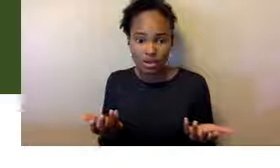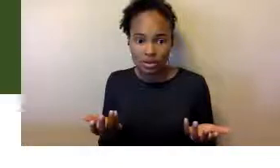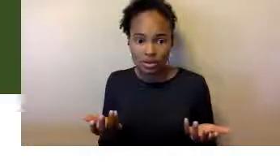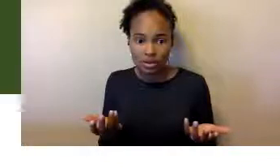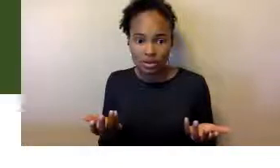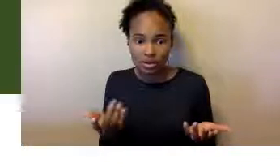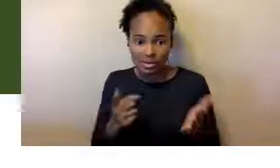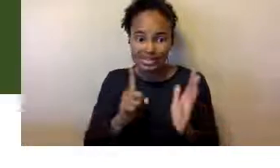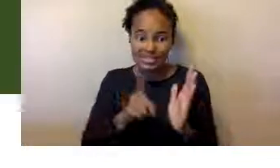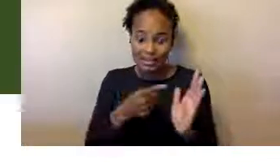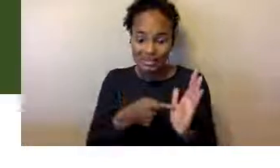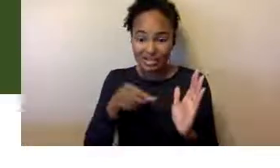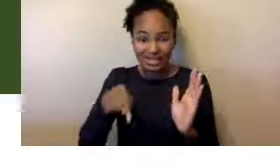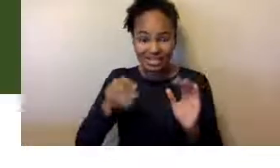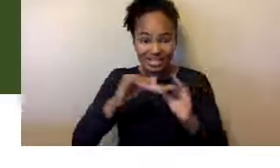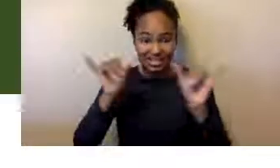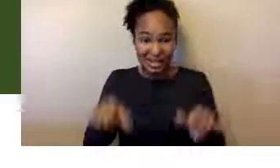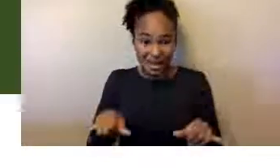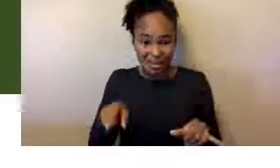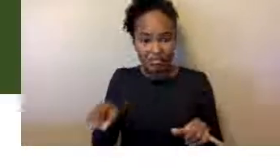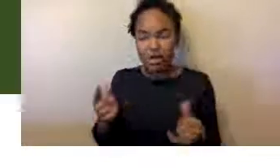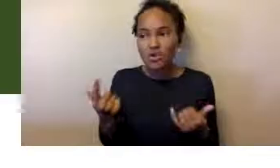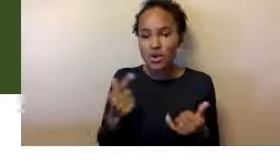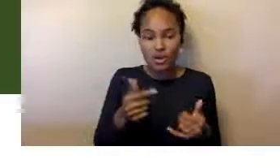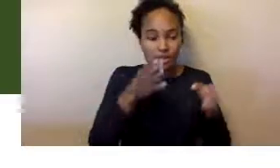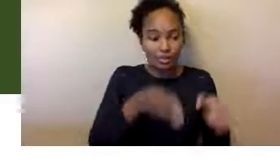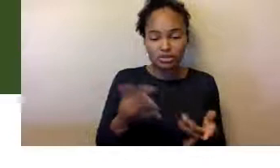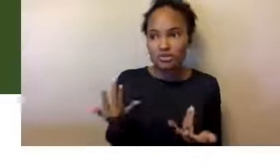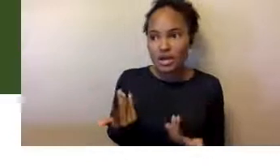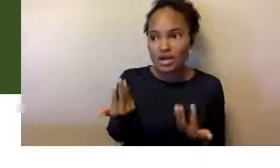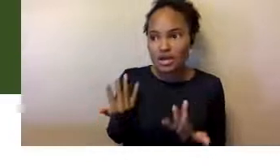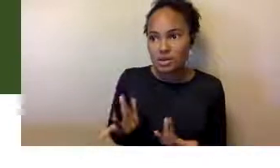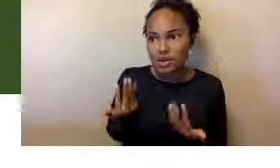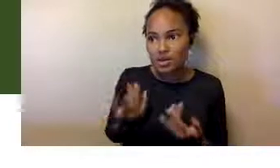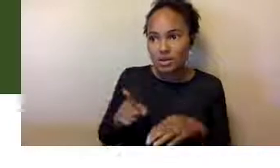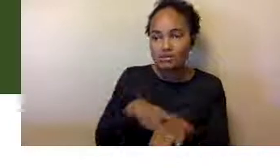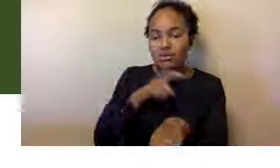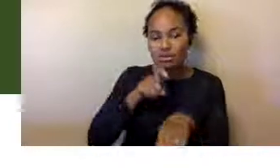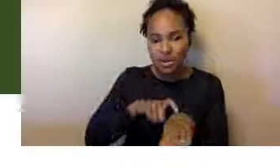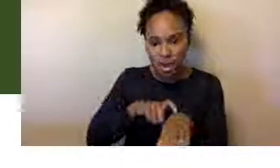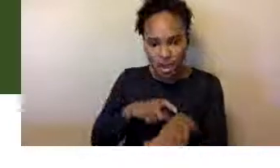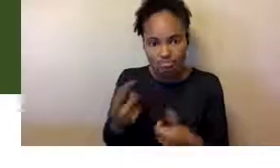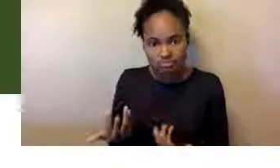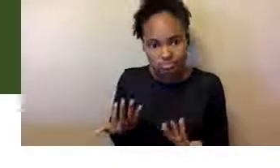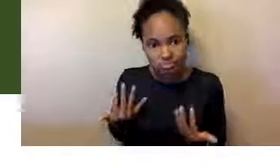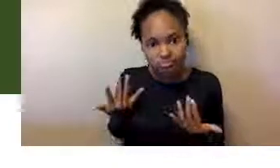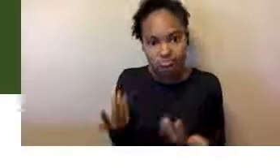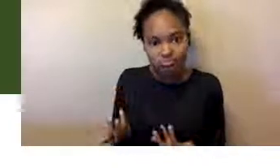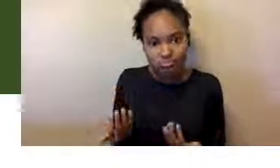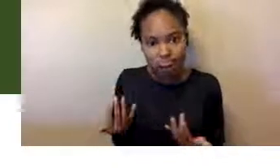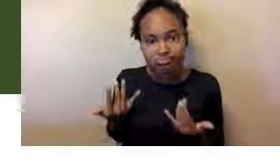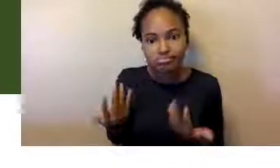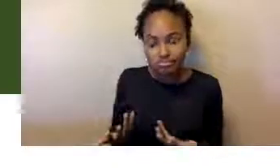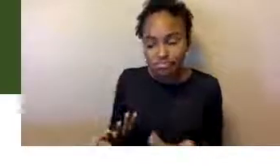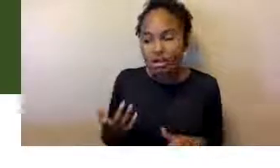time for mobile crisis to come out to their location. Even after all of that happens, law enforcement may